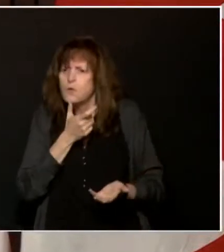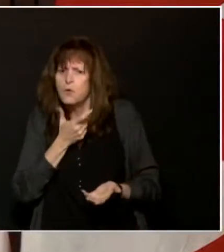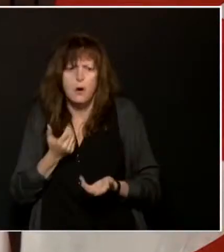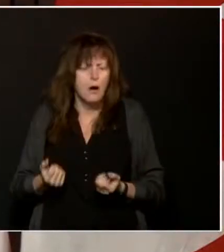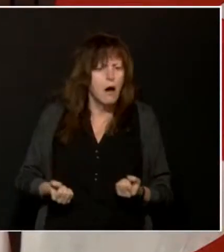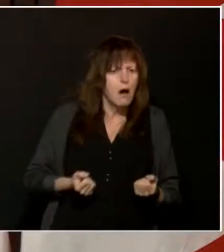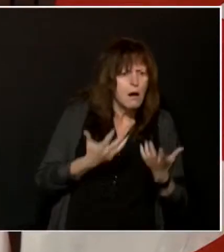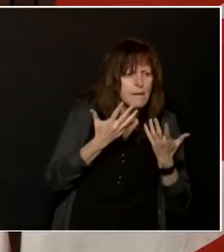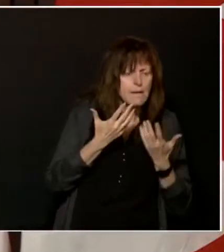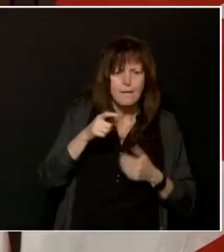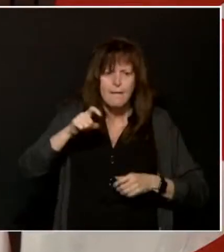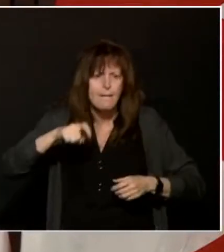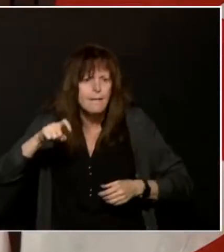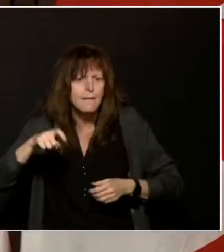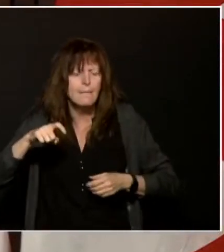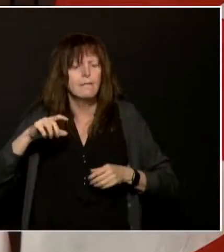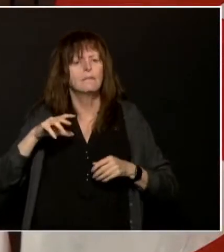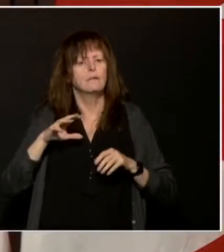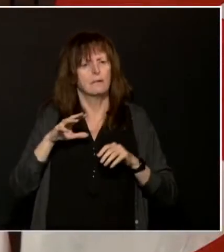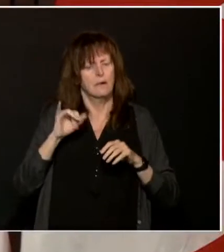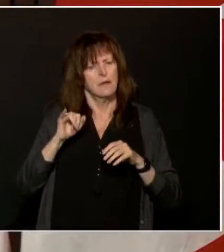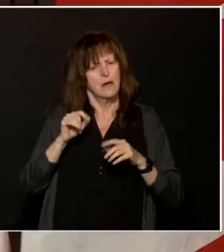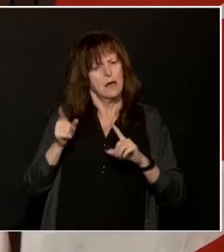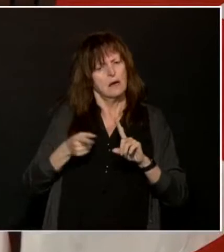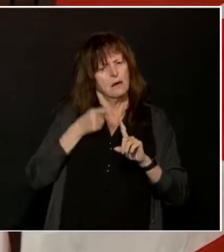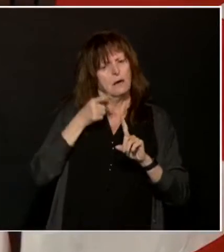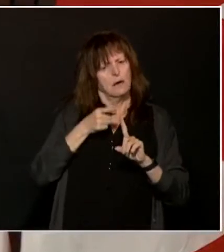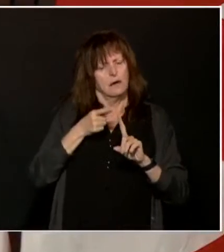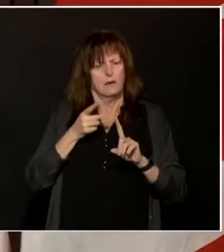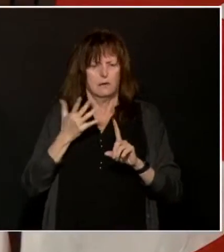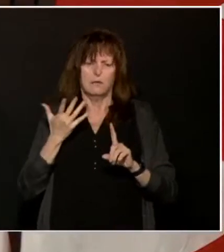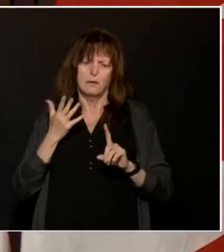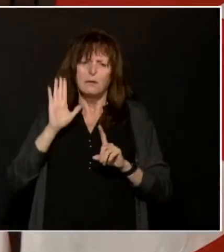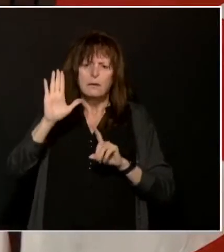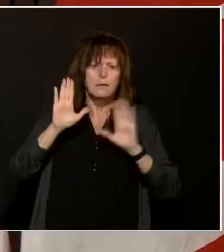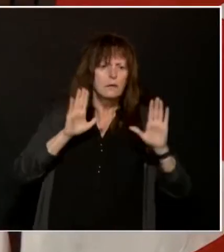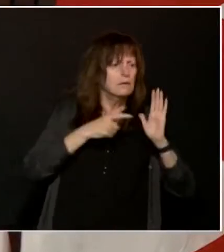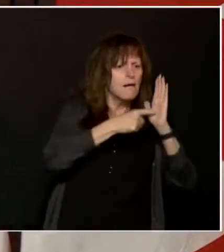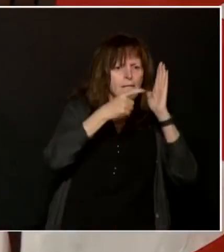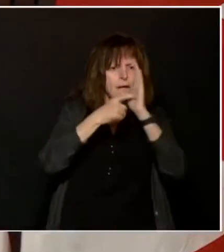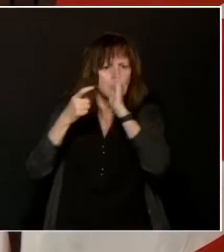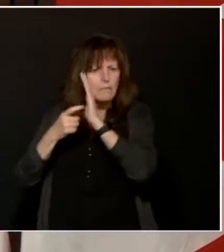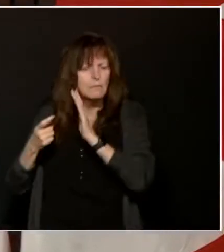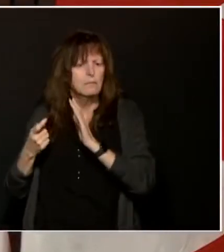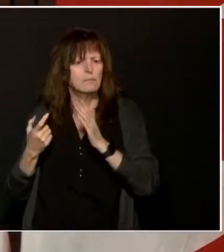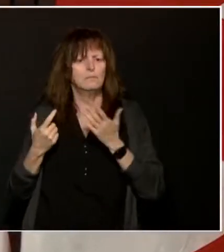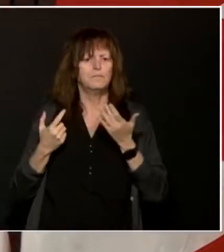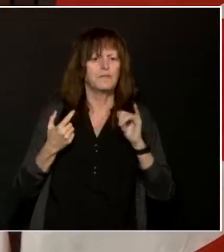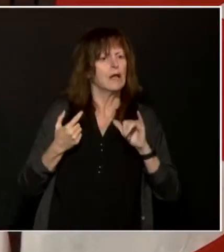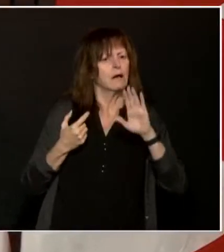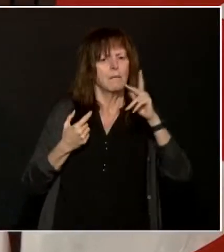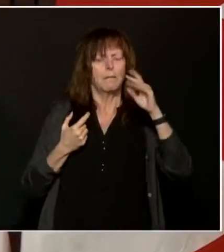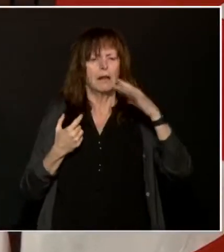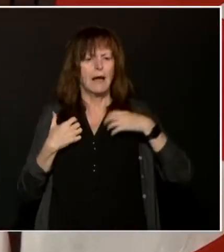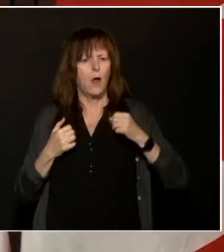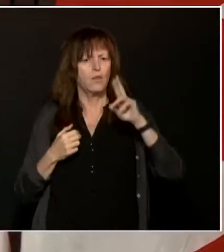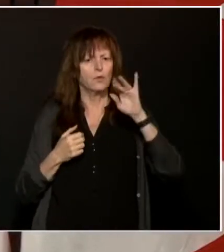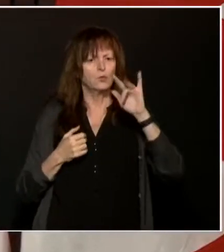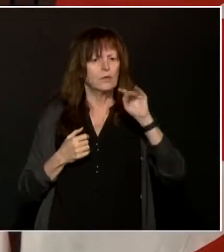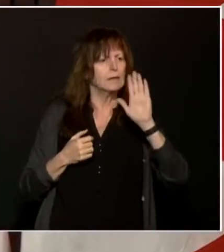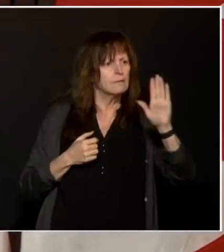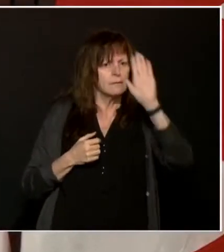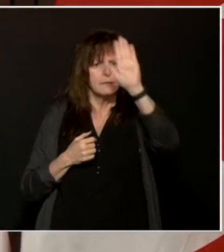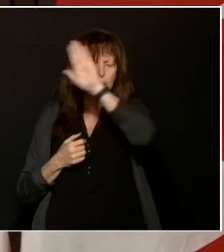and specific logistics that may be present within a public health unit are also considered in thinking about how do we